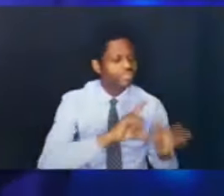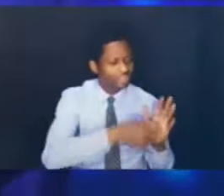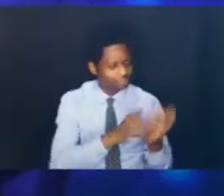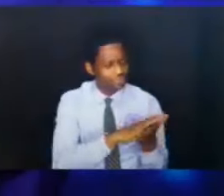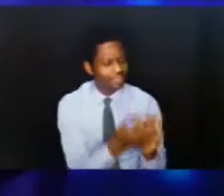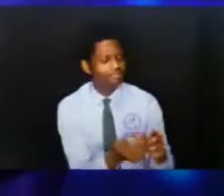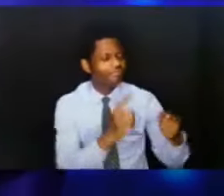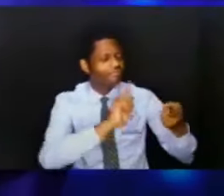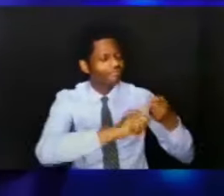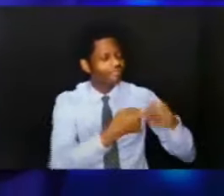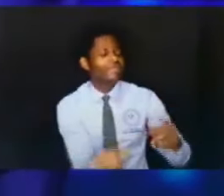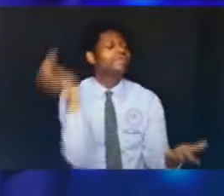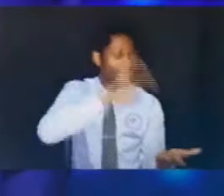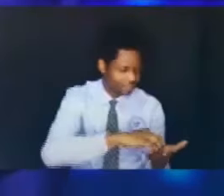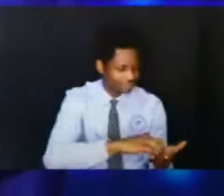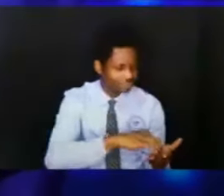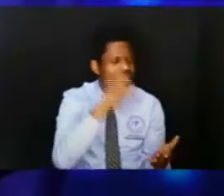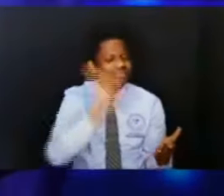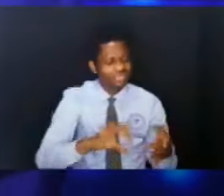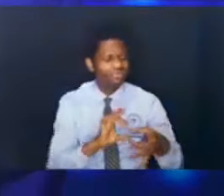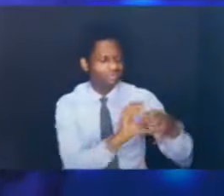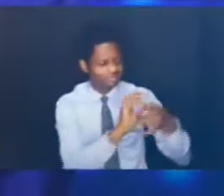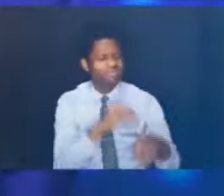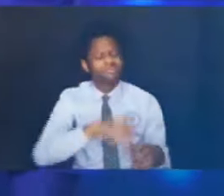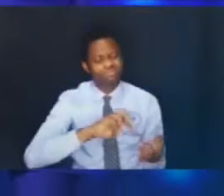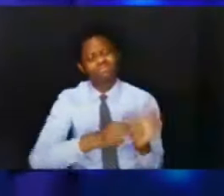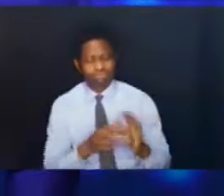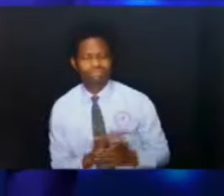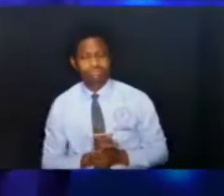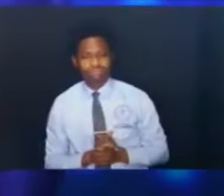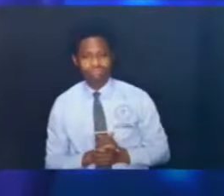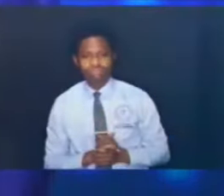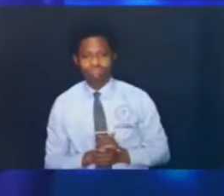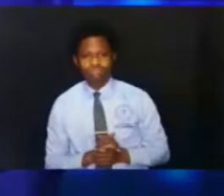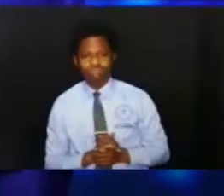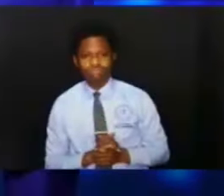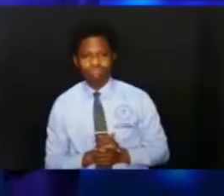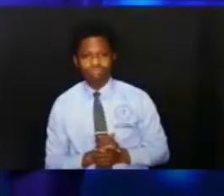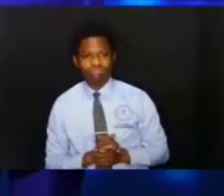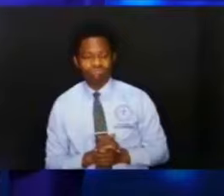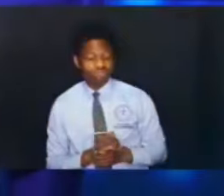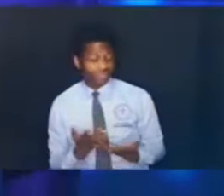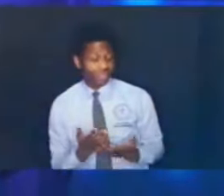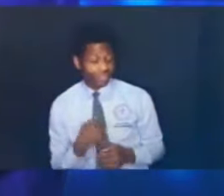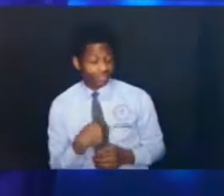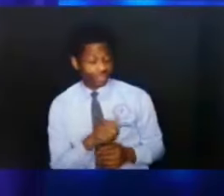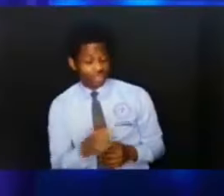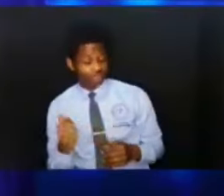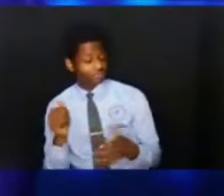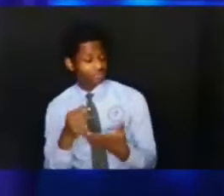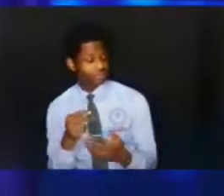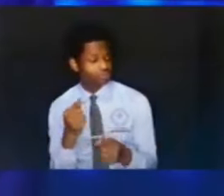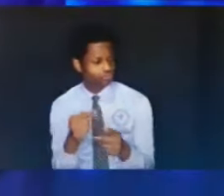bomb modern say ye de a yonko ye and na any or dread die in termino a beba bu. But when we talk about restitution, we are saying that you are